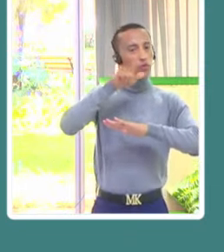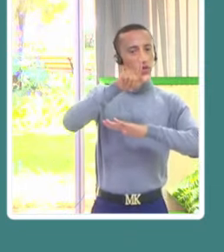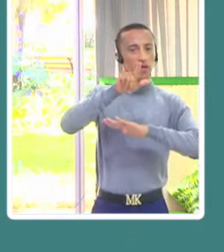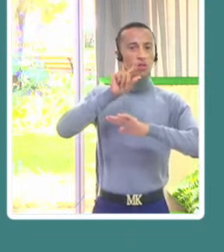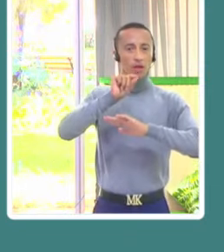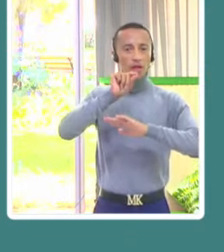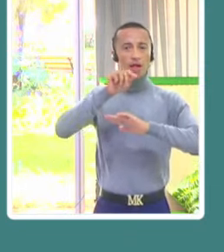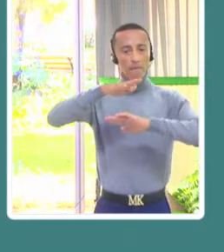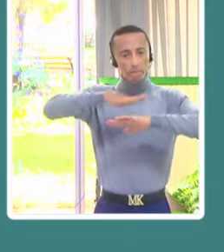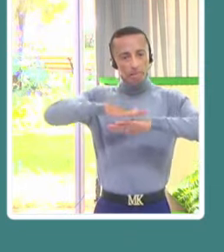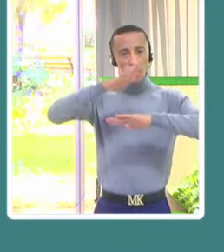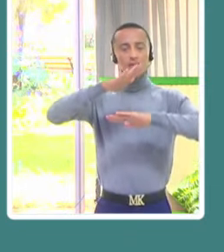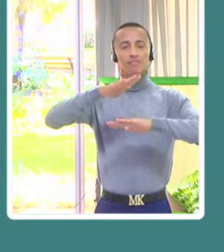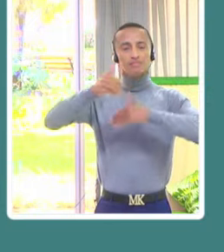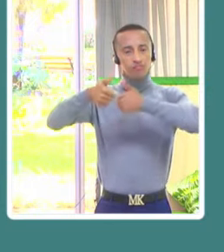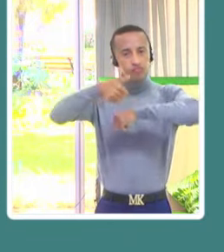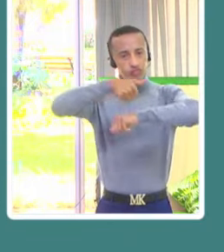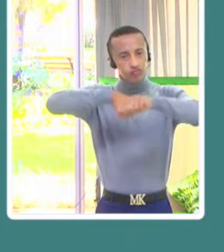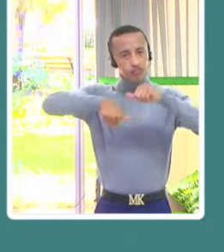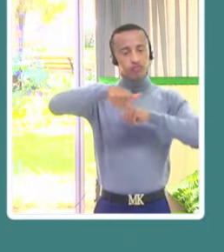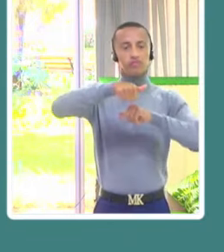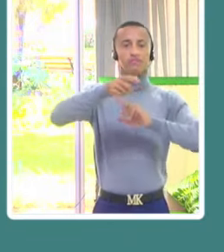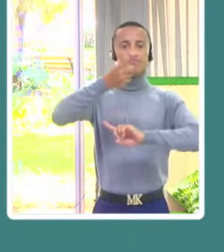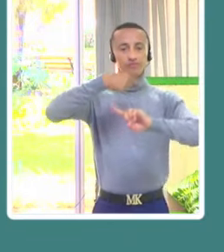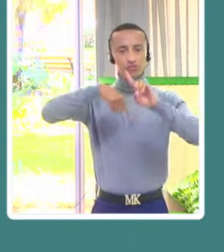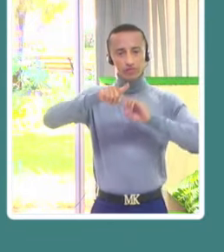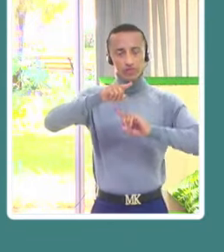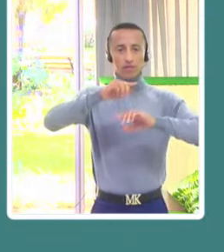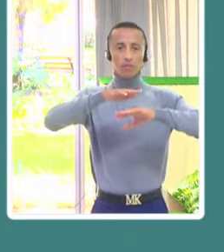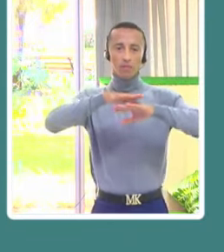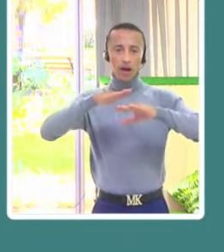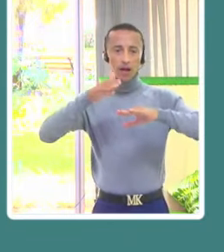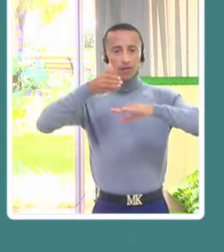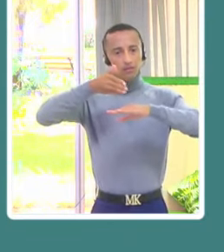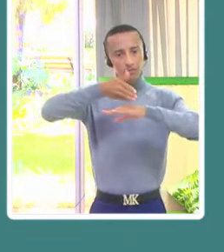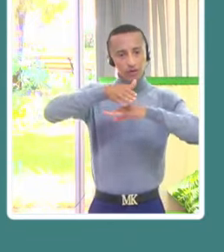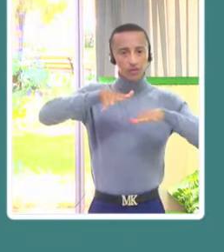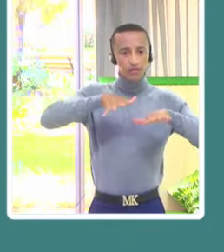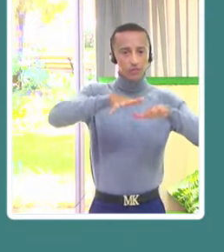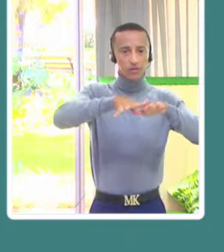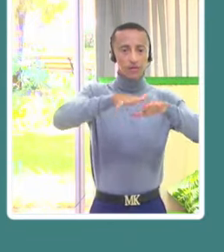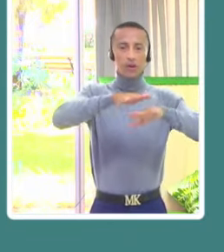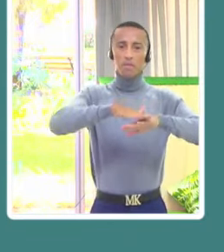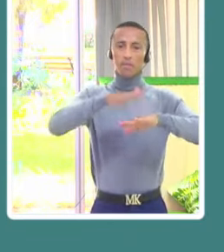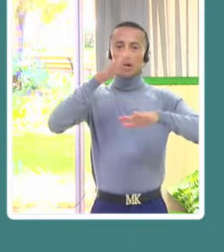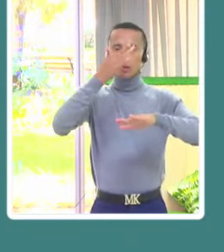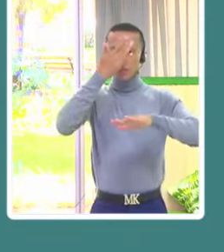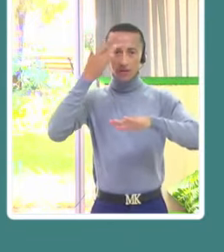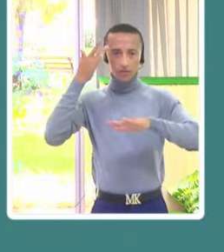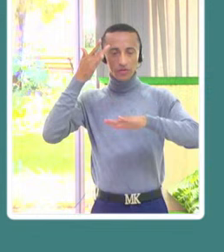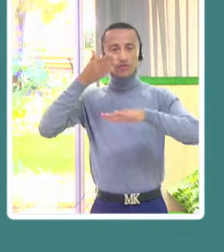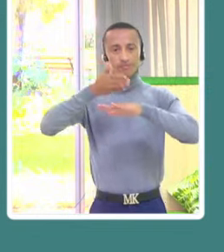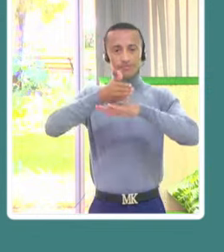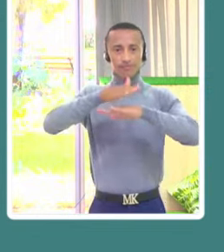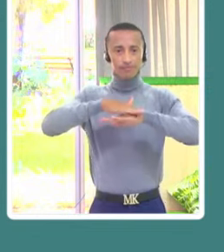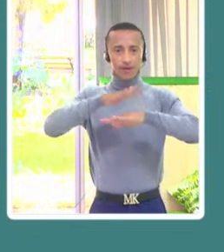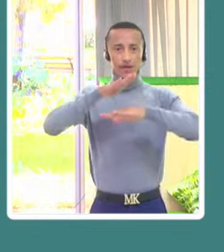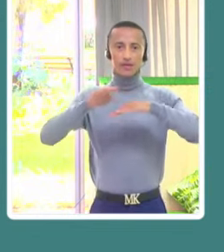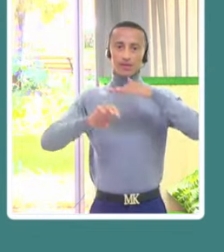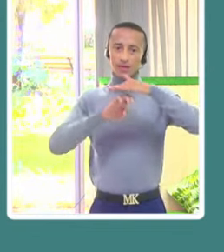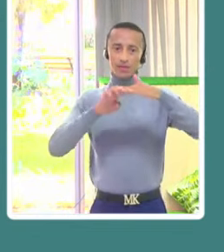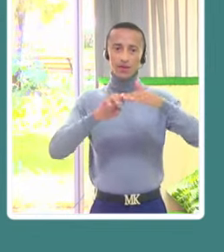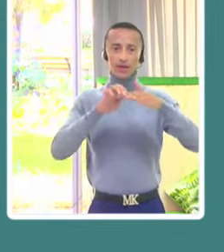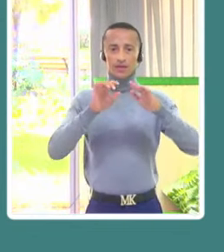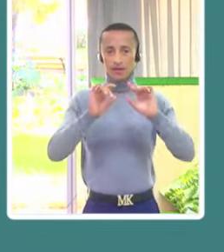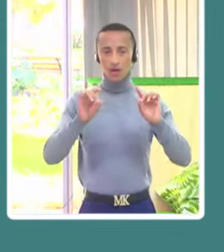and competition. The idea is not to have an open, just a closed system.